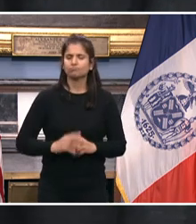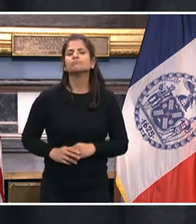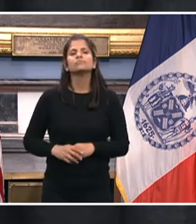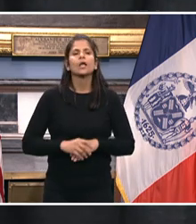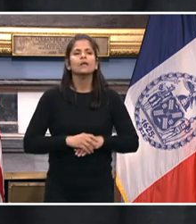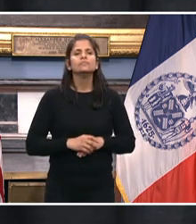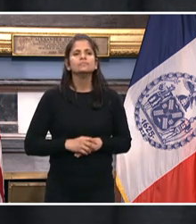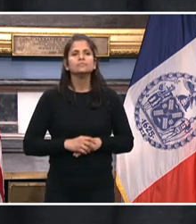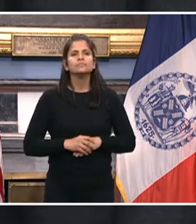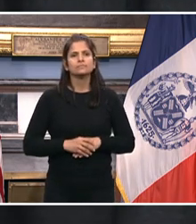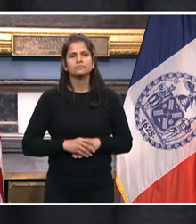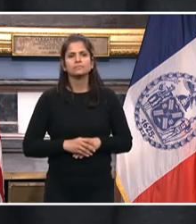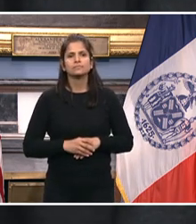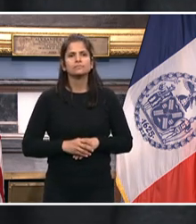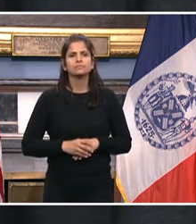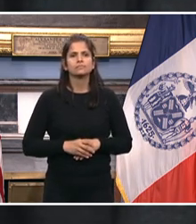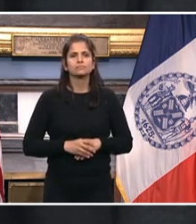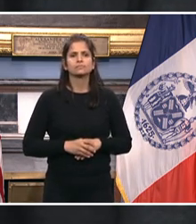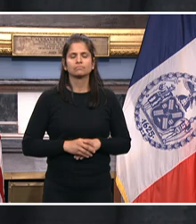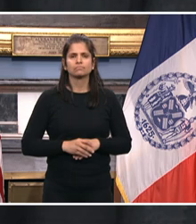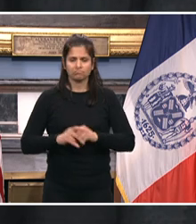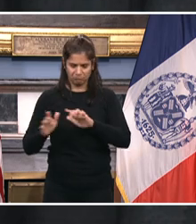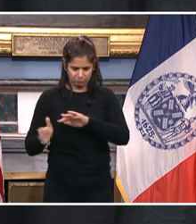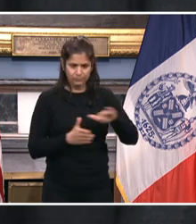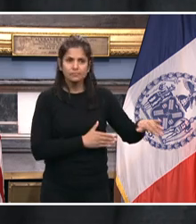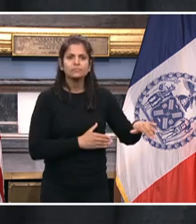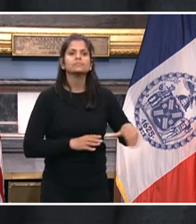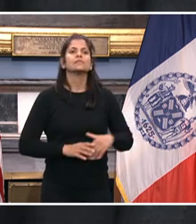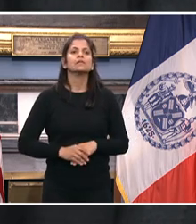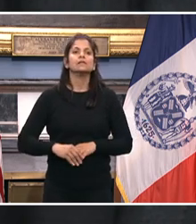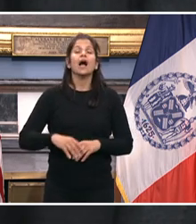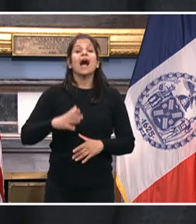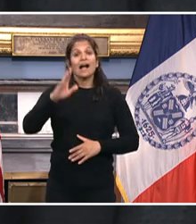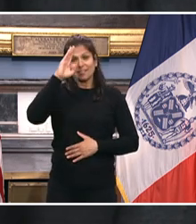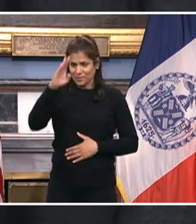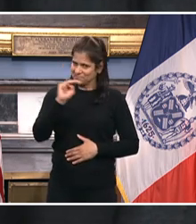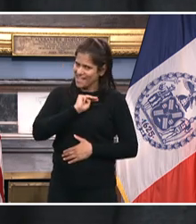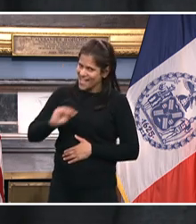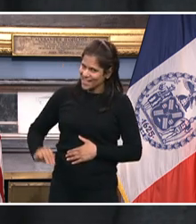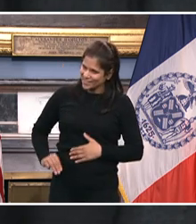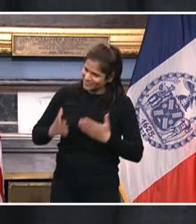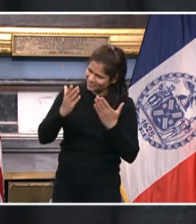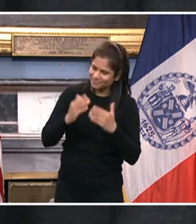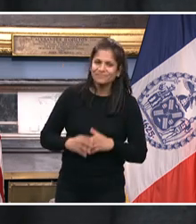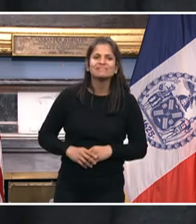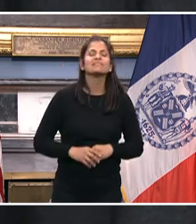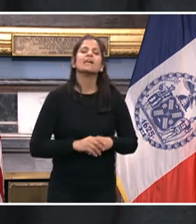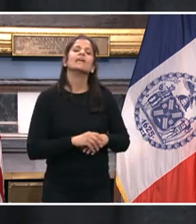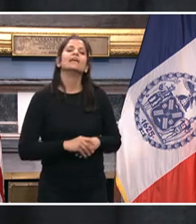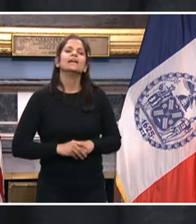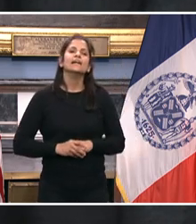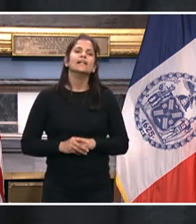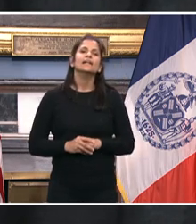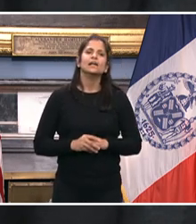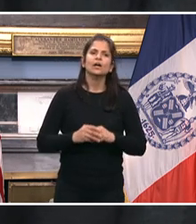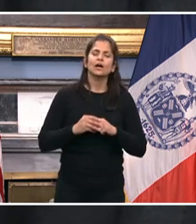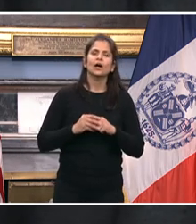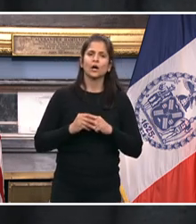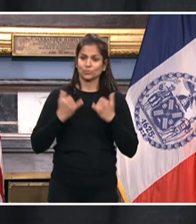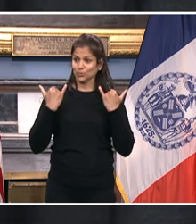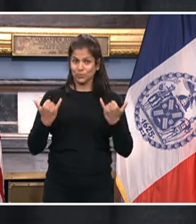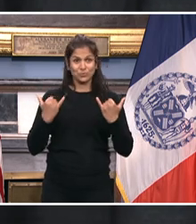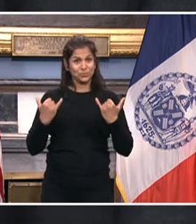Go ahead. Mr. Mayor, early on, the White House criticized the projections from New York in terms of how